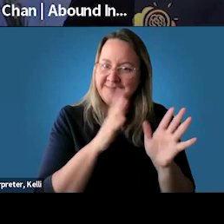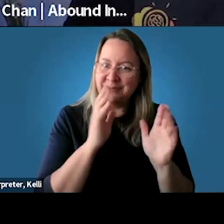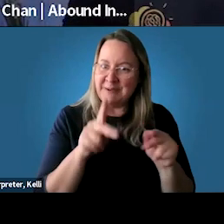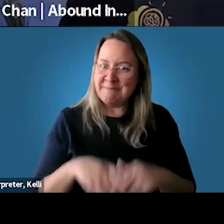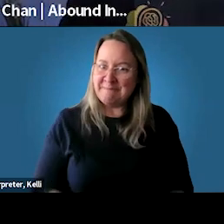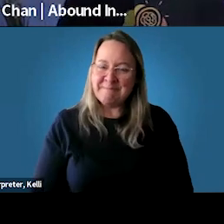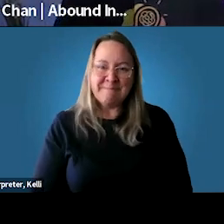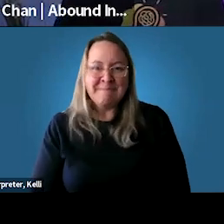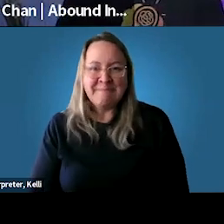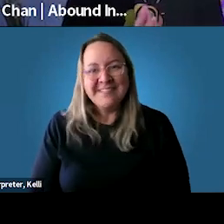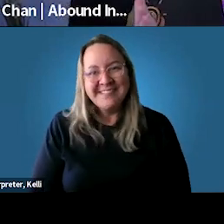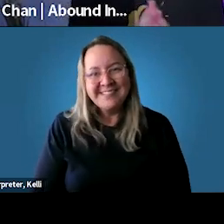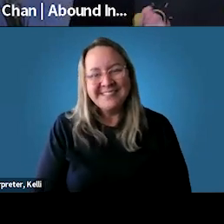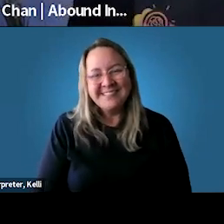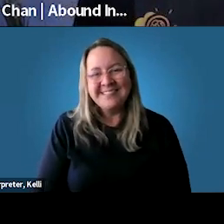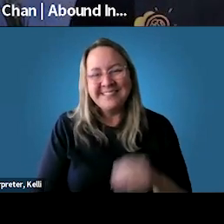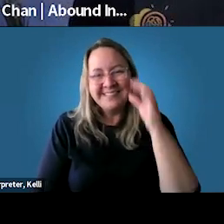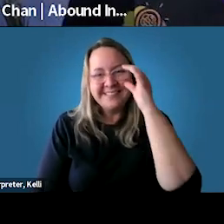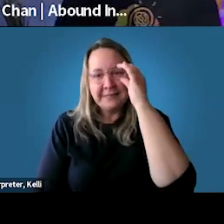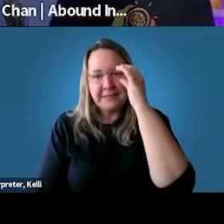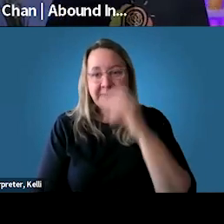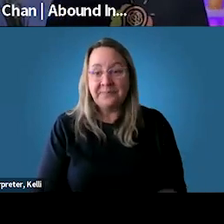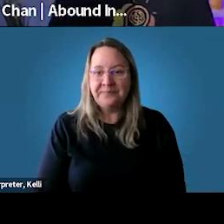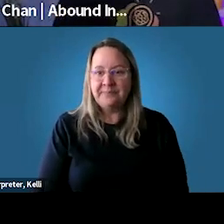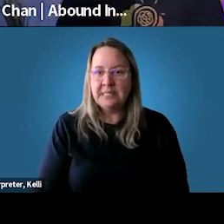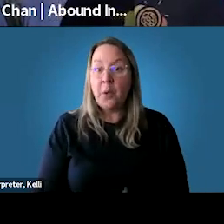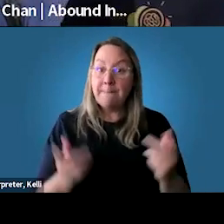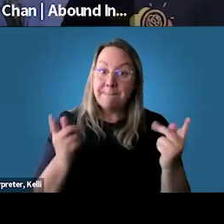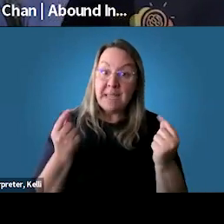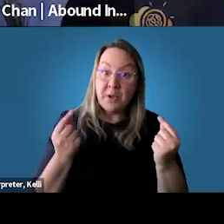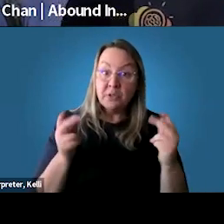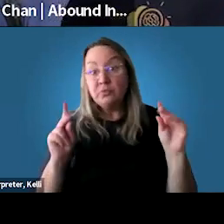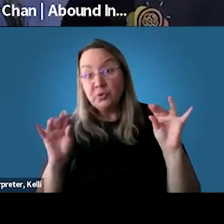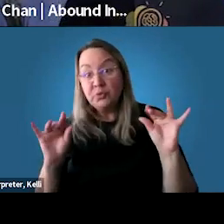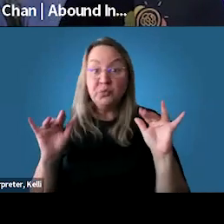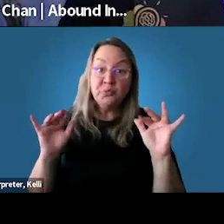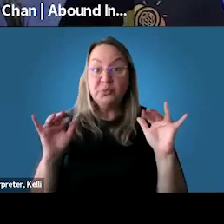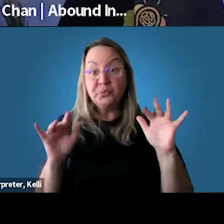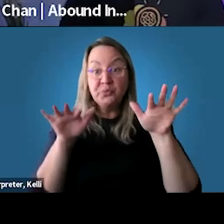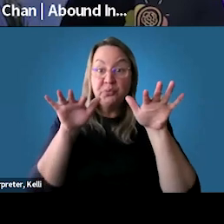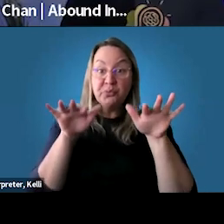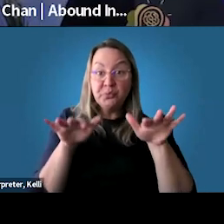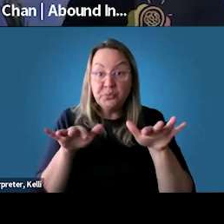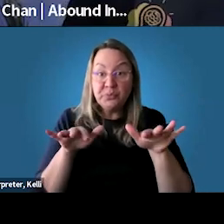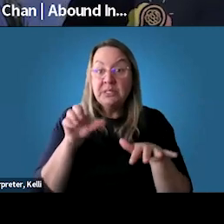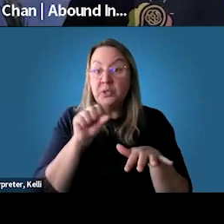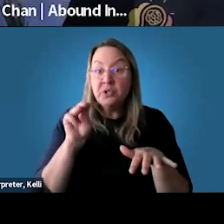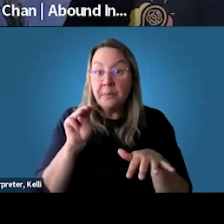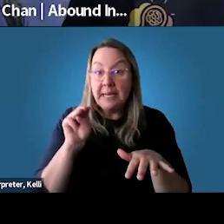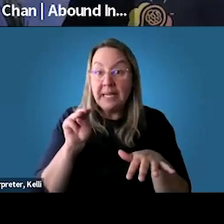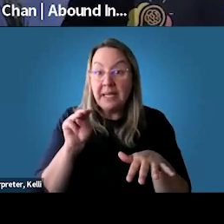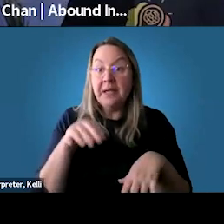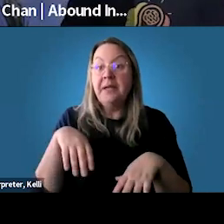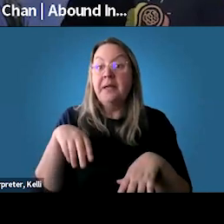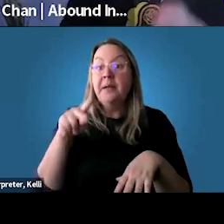accountable. All right, so I'm going to look. What are people doing? What are you going to explore? Future of social media platforms. Finding the best